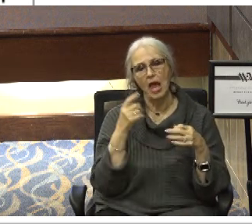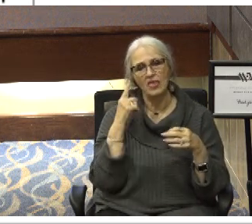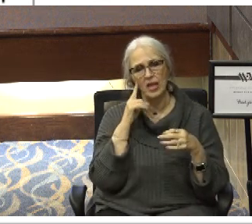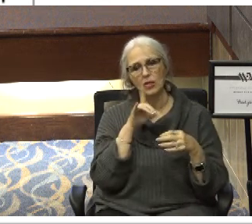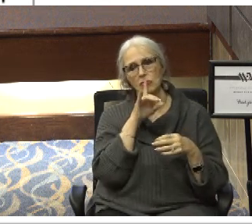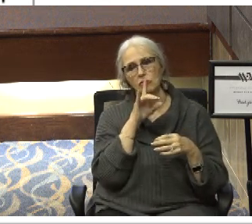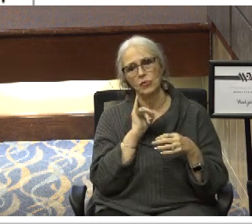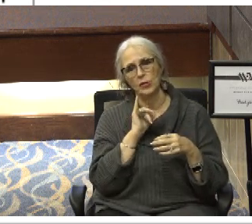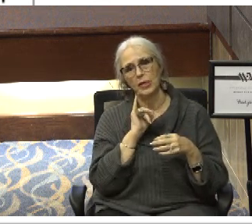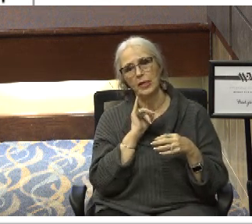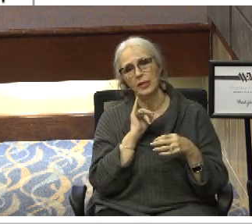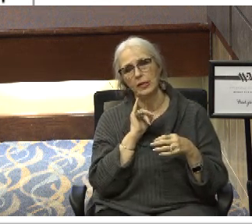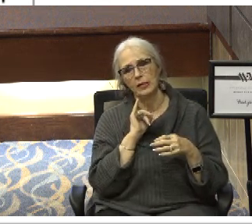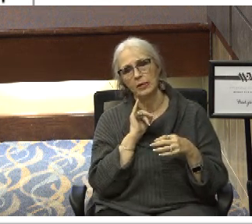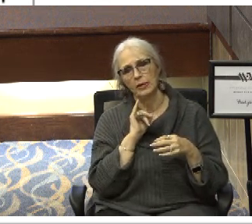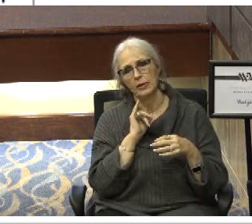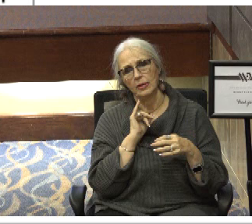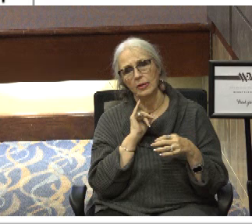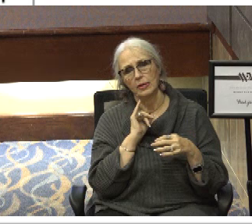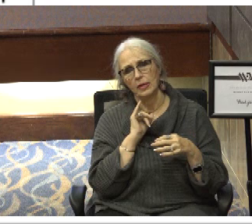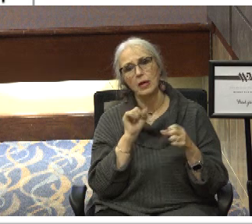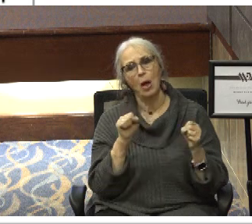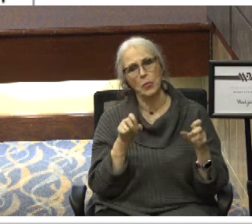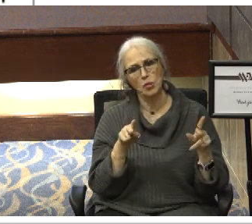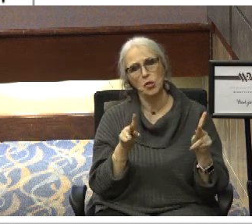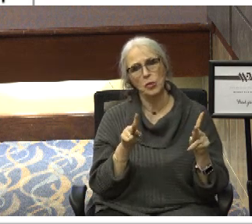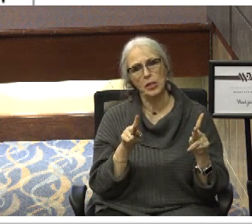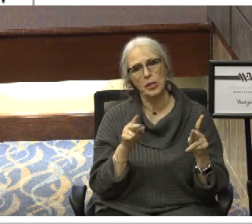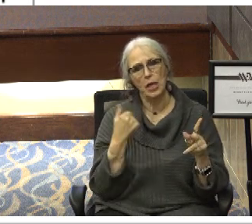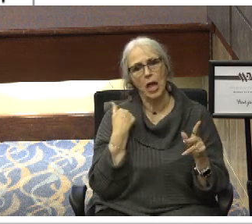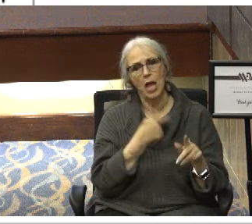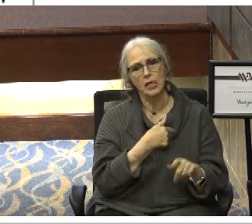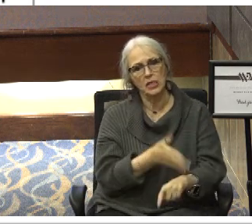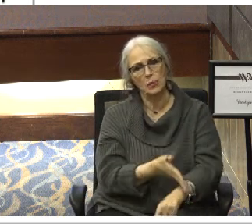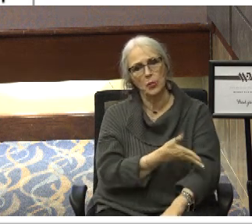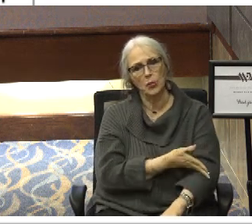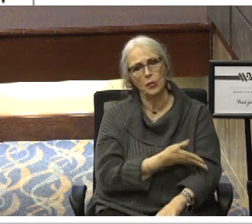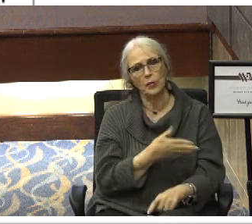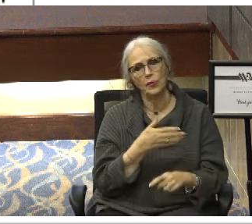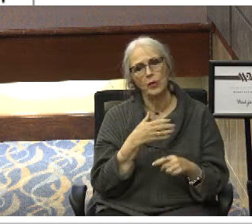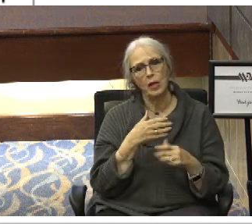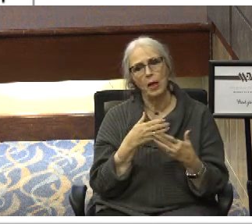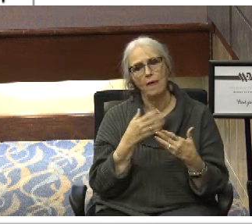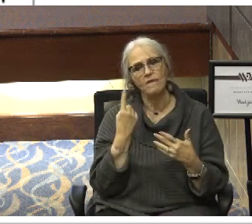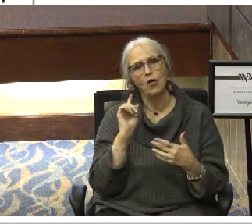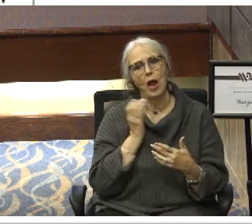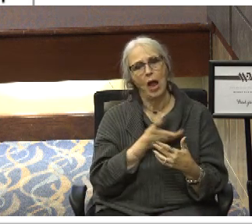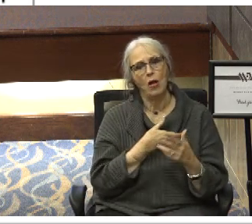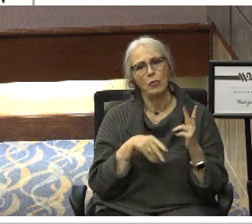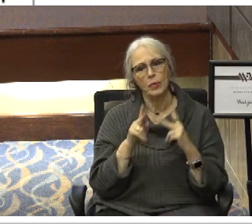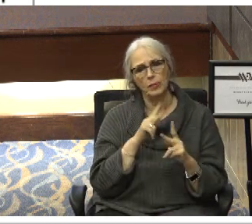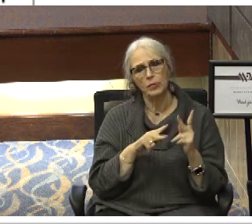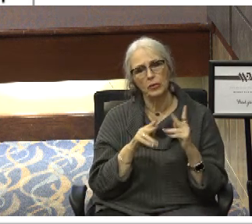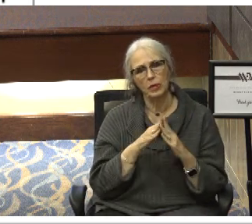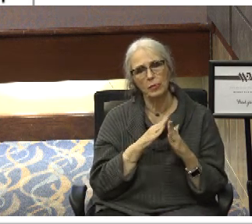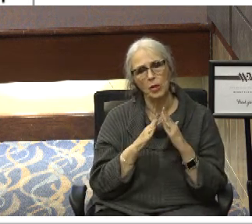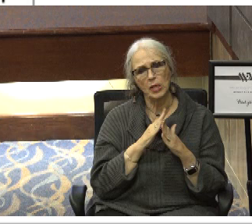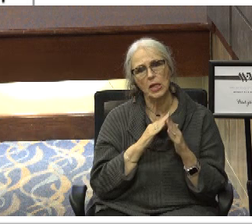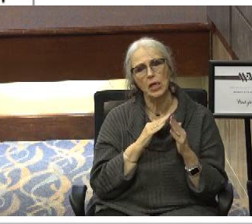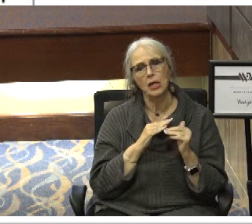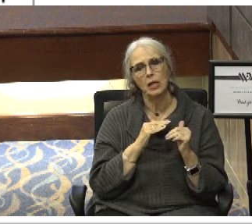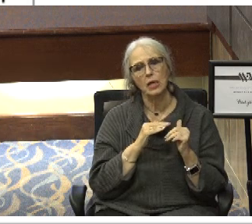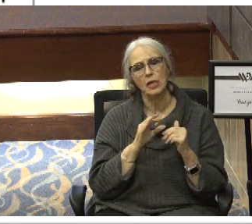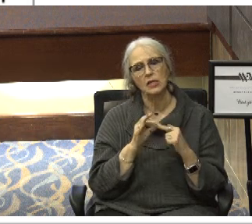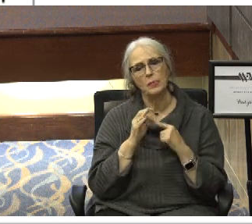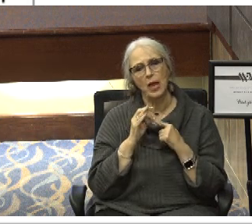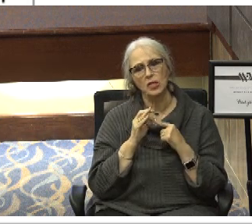definitely an opportunity for us to do better by and for our citizens. And especially with the